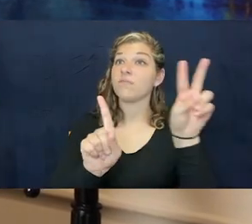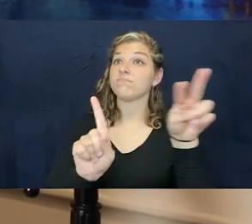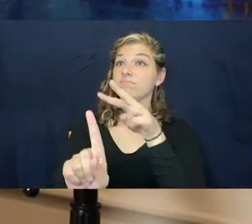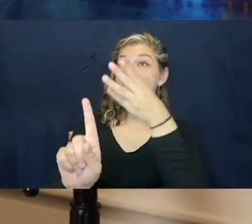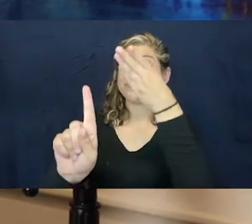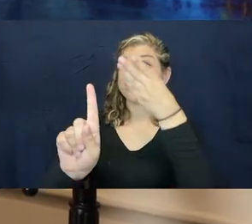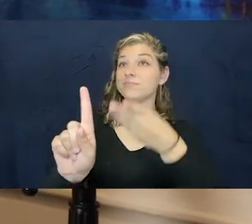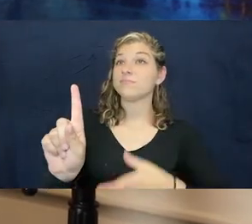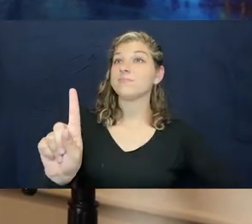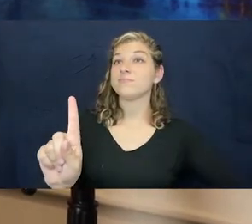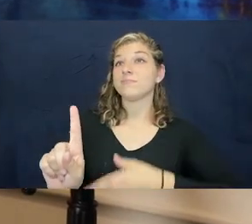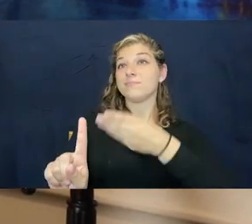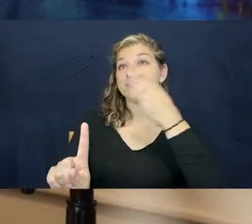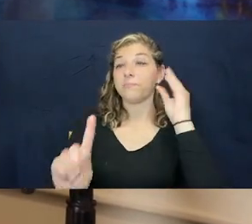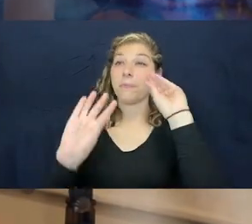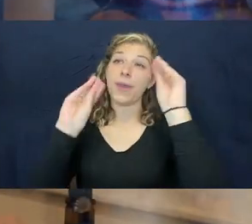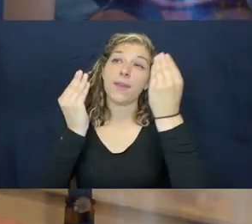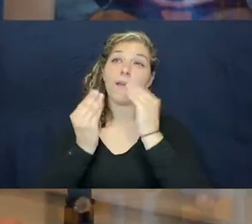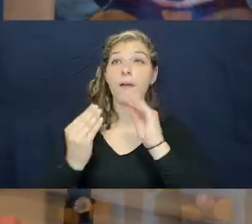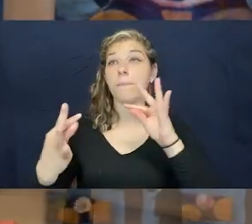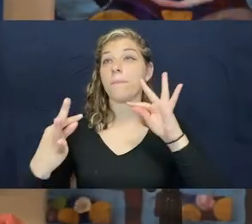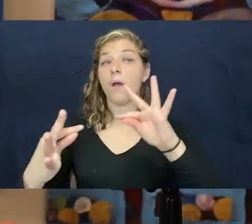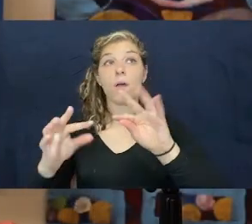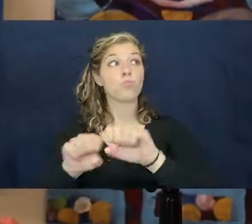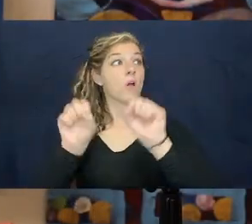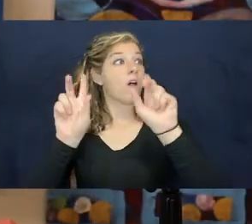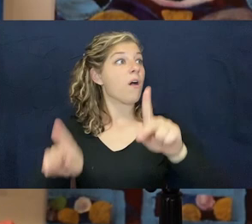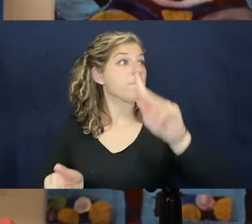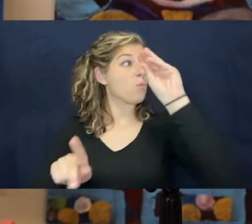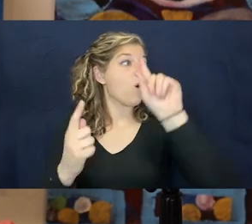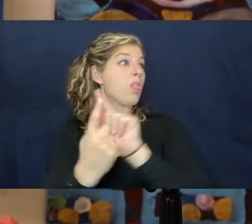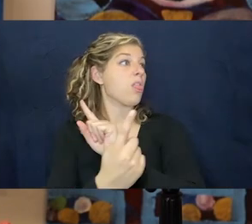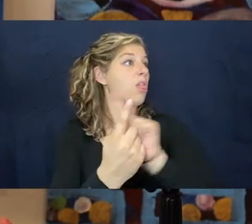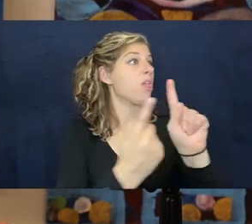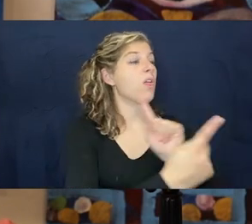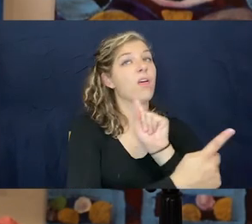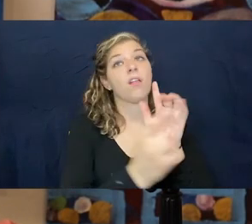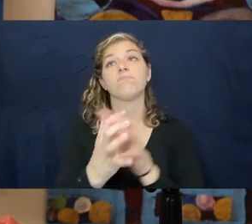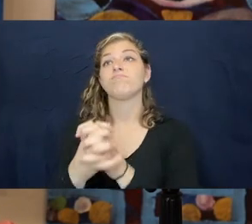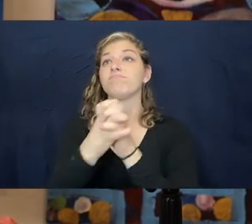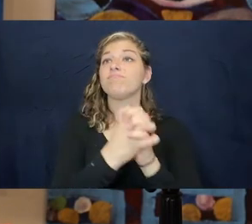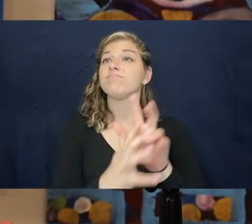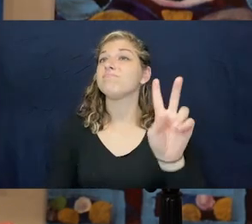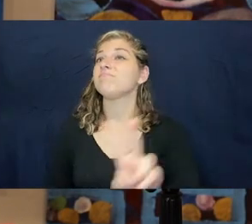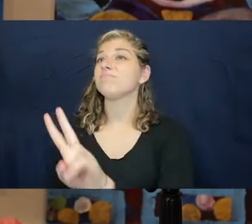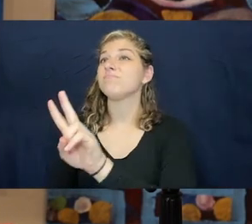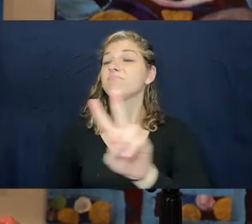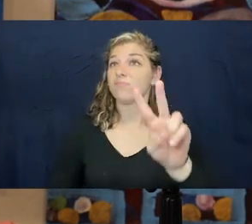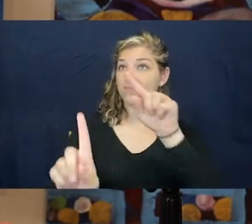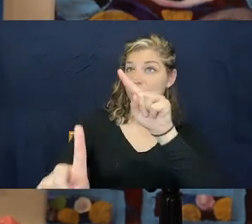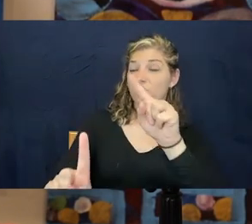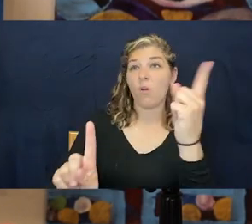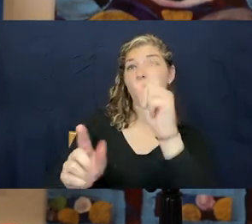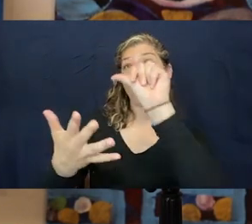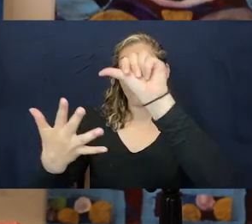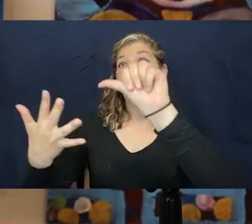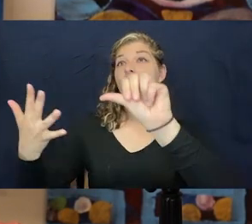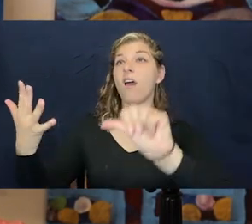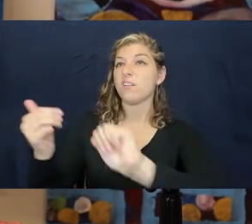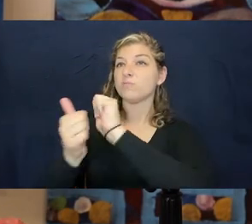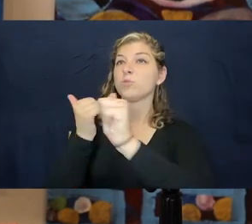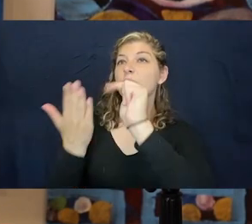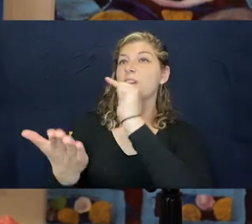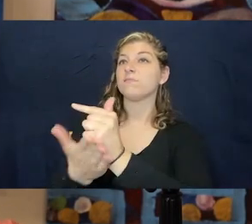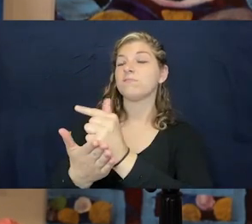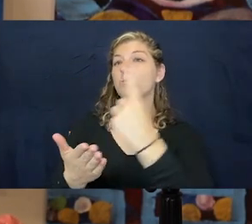Beautiful, popular, that's what she is. Makeup, breakups, her hand in his. She gets